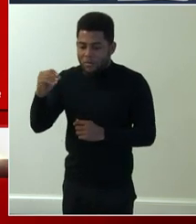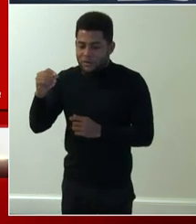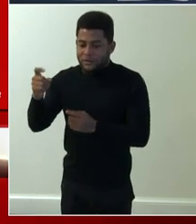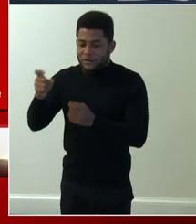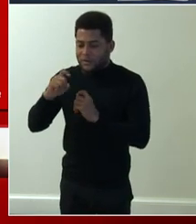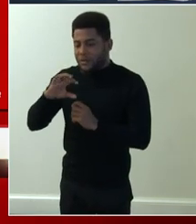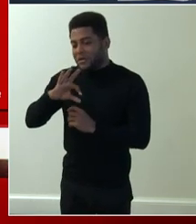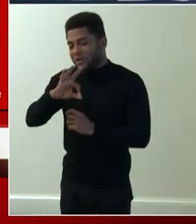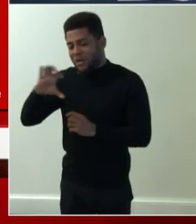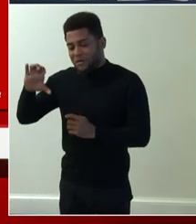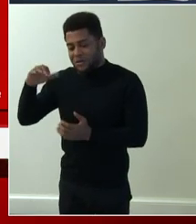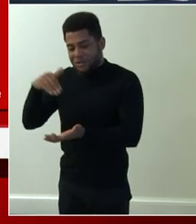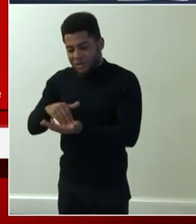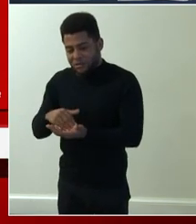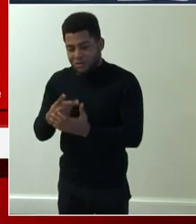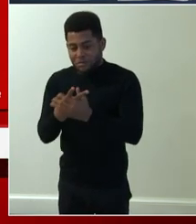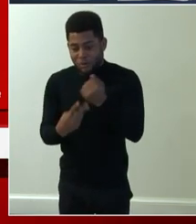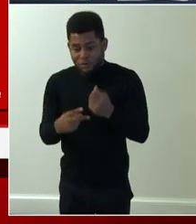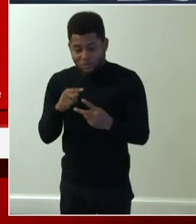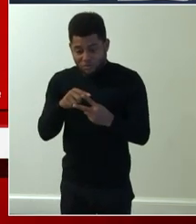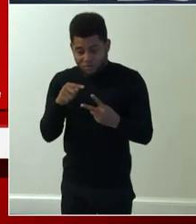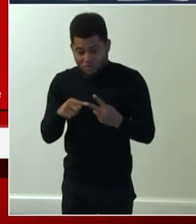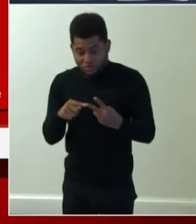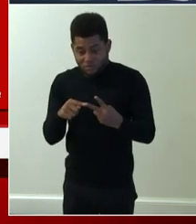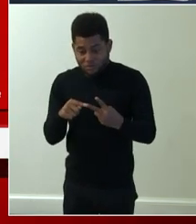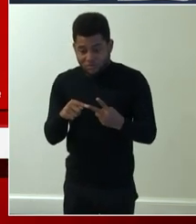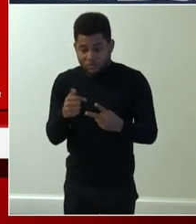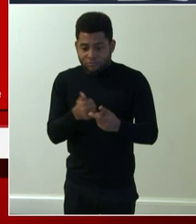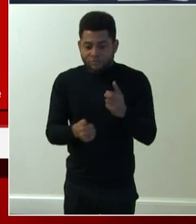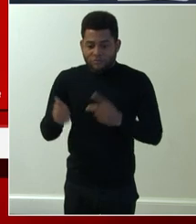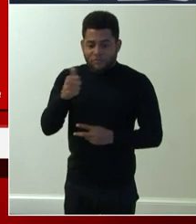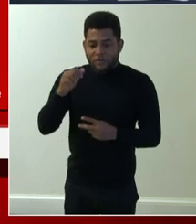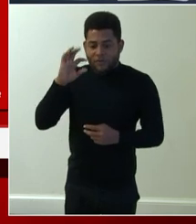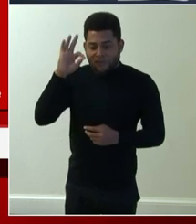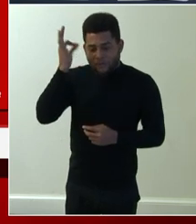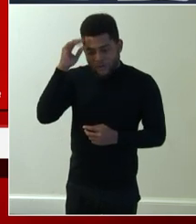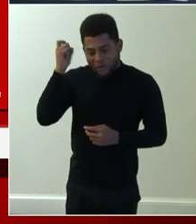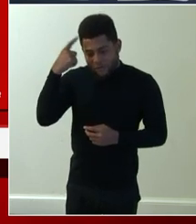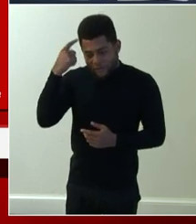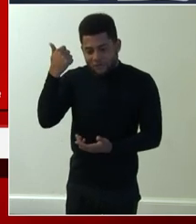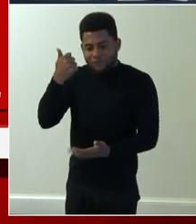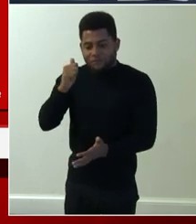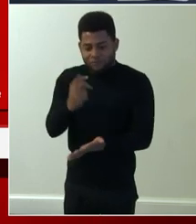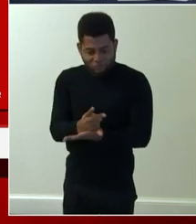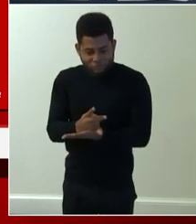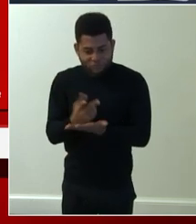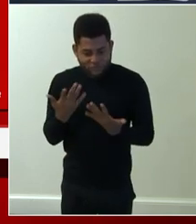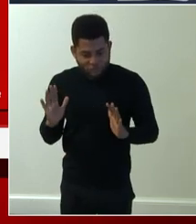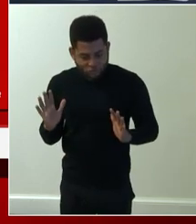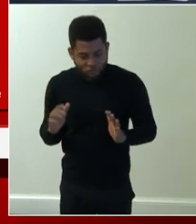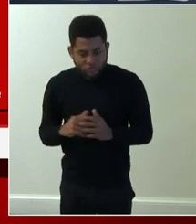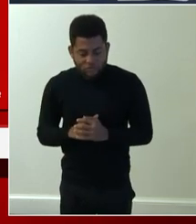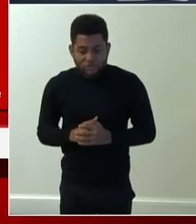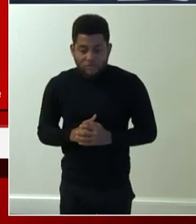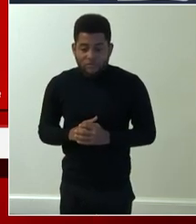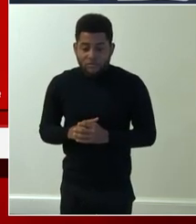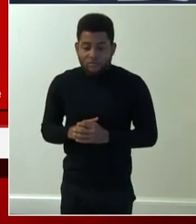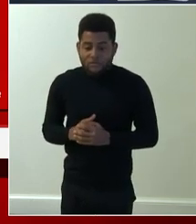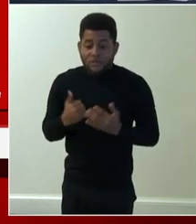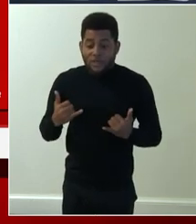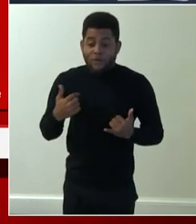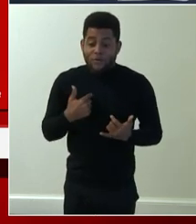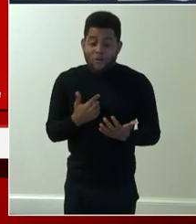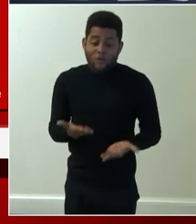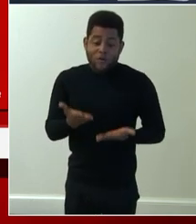are FDA approved. So starting this Wednesday, we will be able to offer those to individuals, to DC residents,